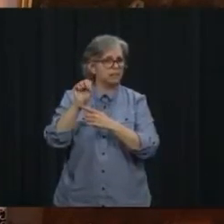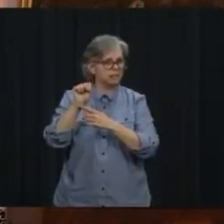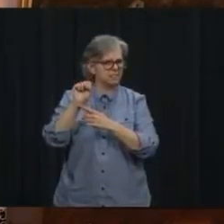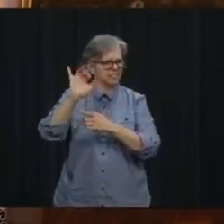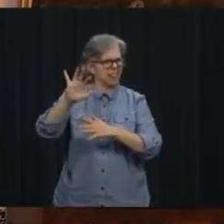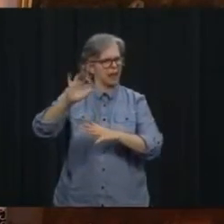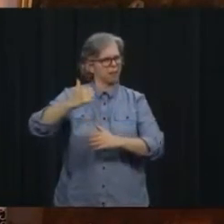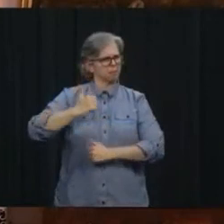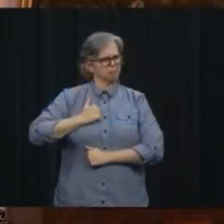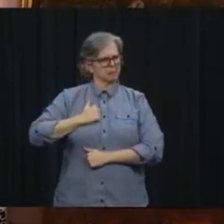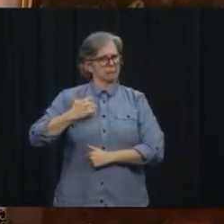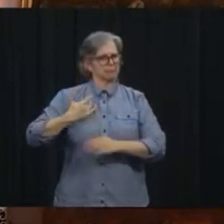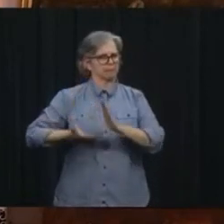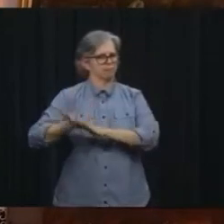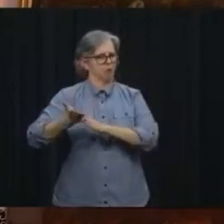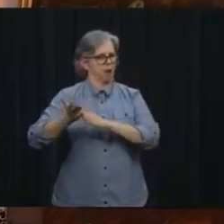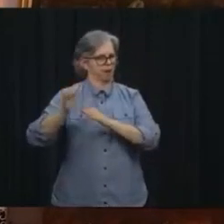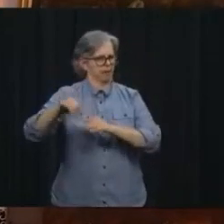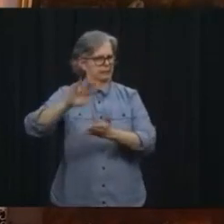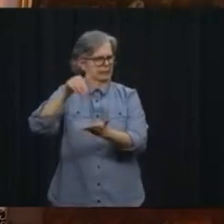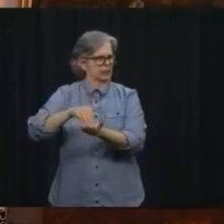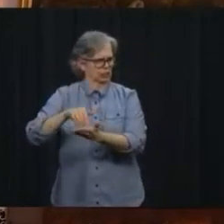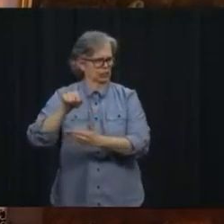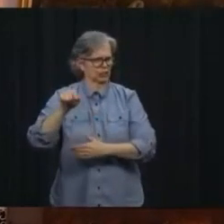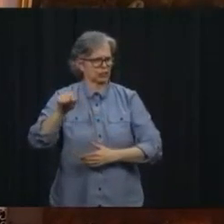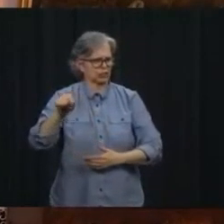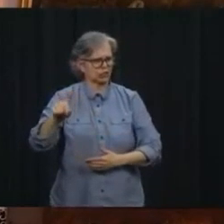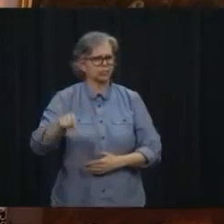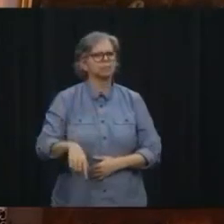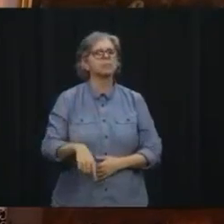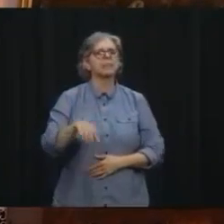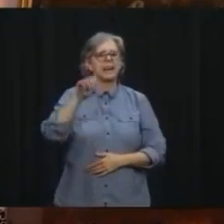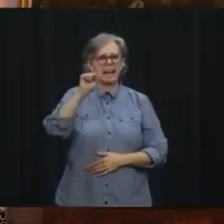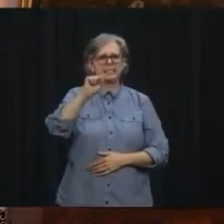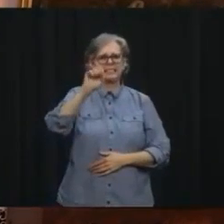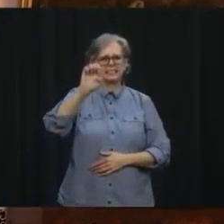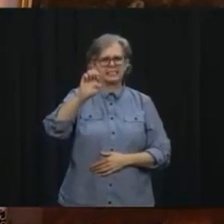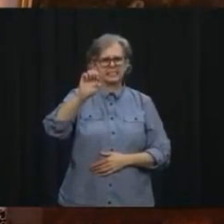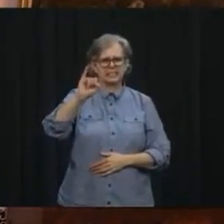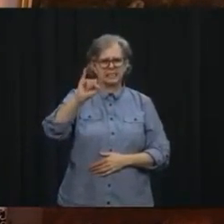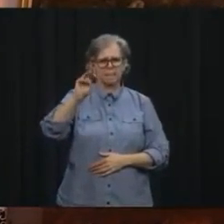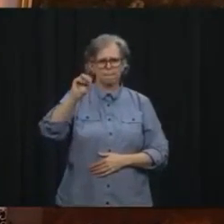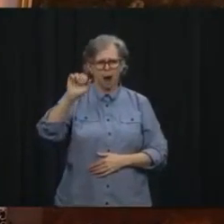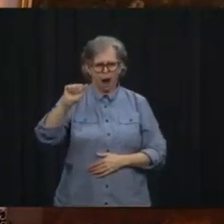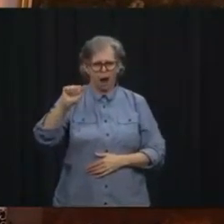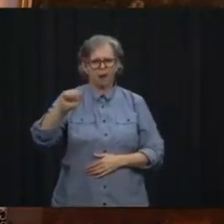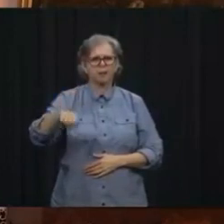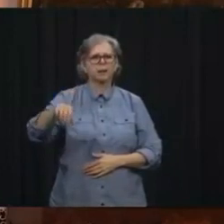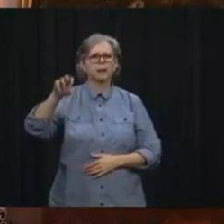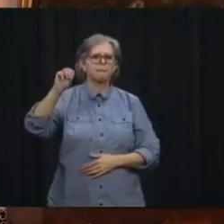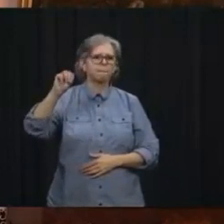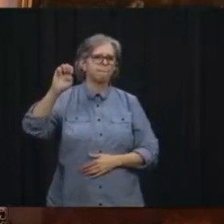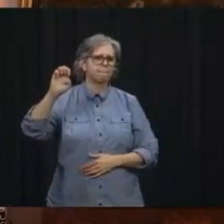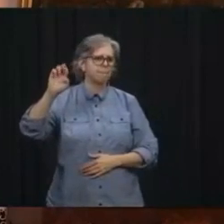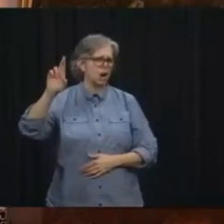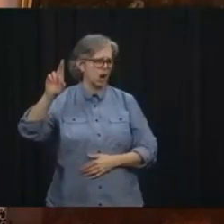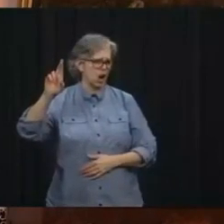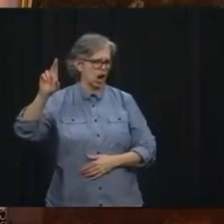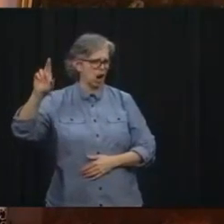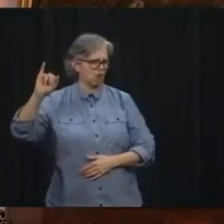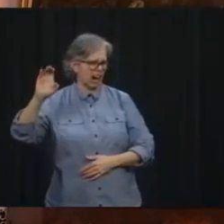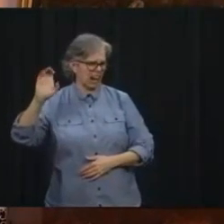describe, because I don't think I've talked about it, the EOC, the Emergency Operating Center. This is a